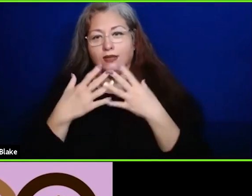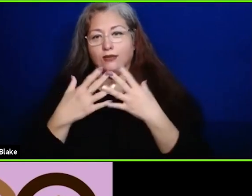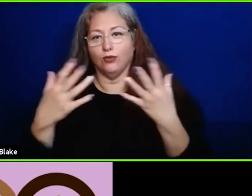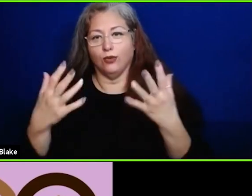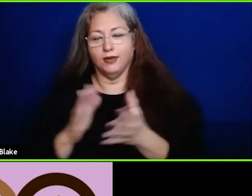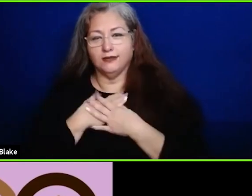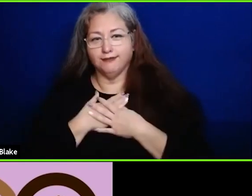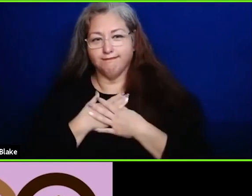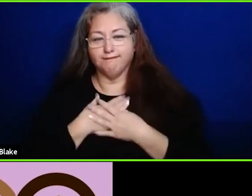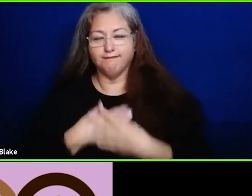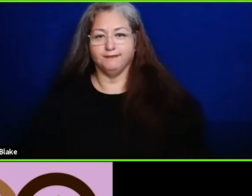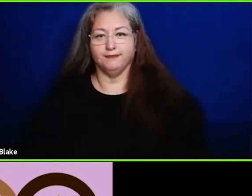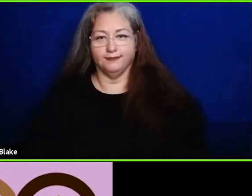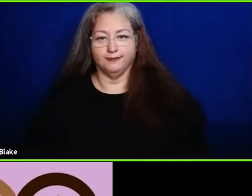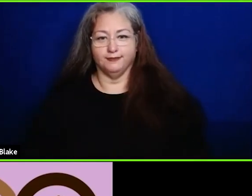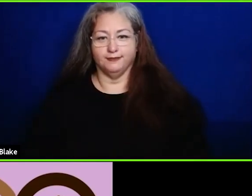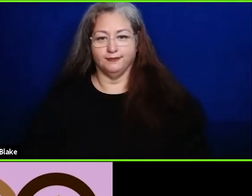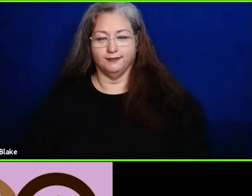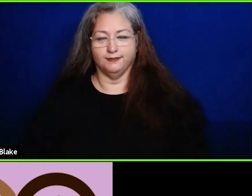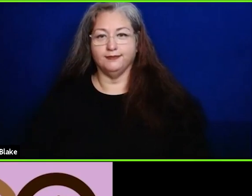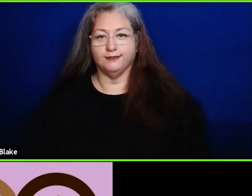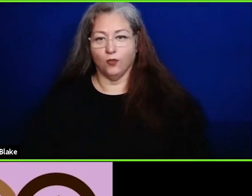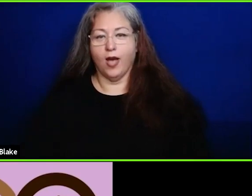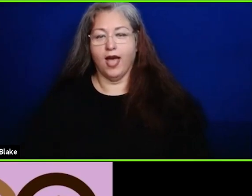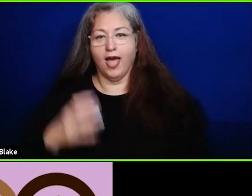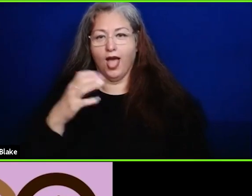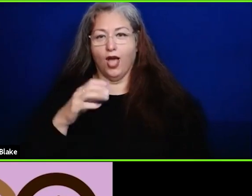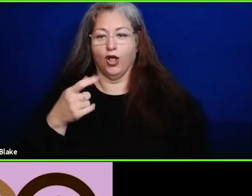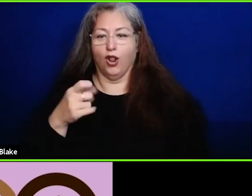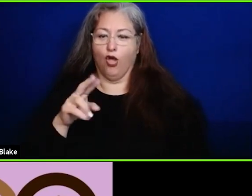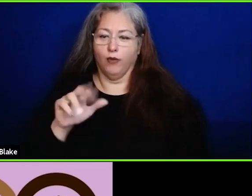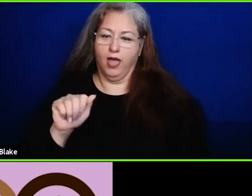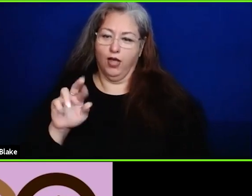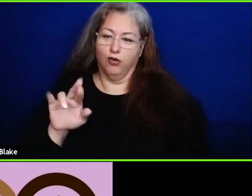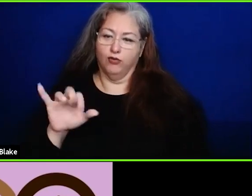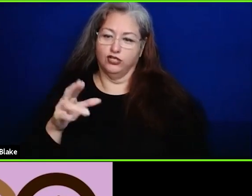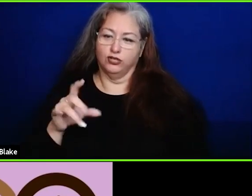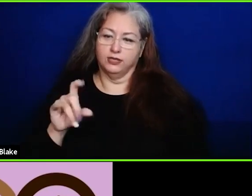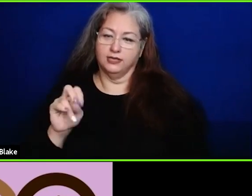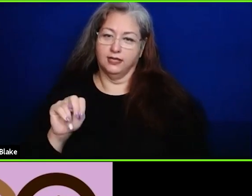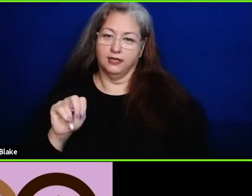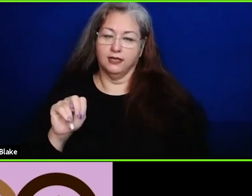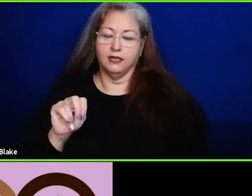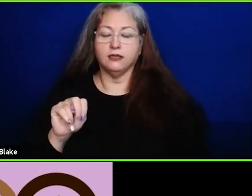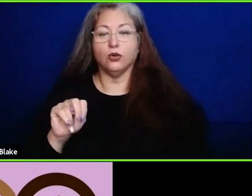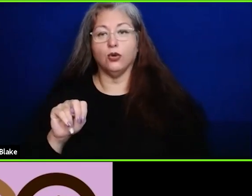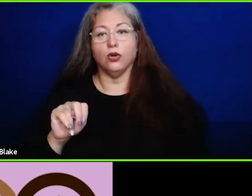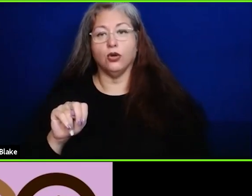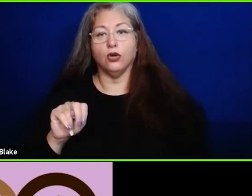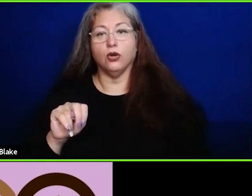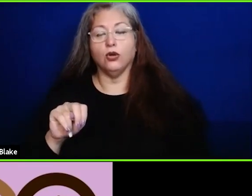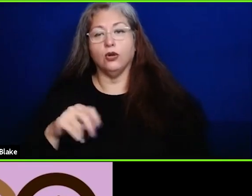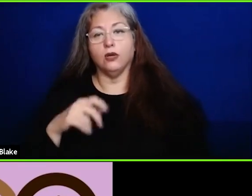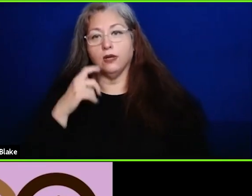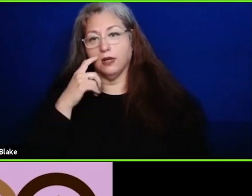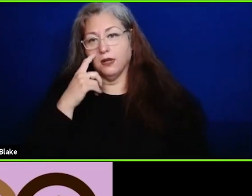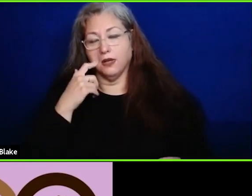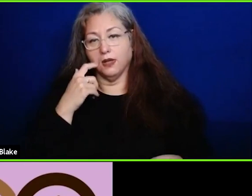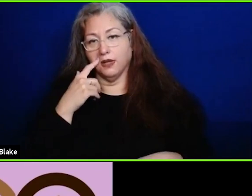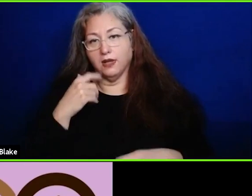Yes. Wow. Gloria Richardson. And one of that's one of the, you